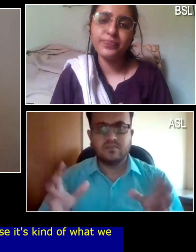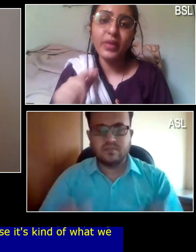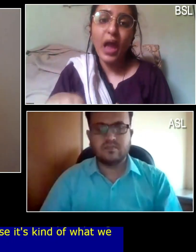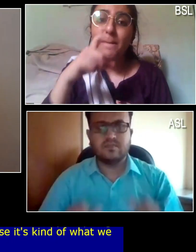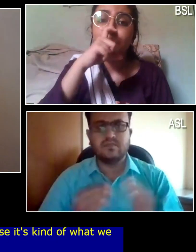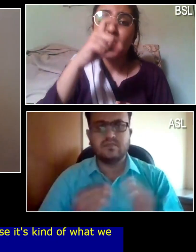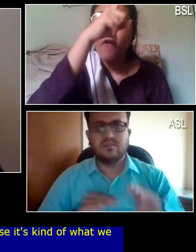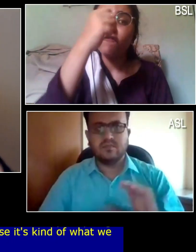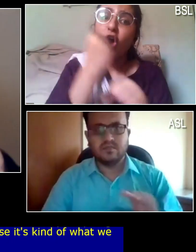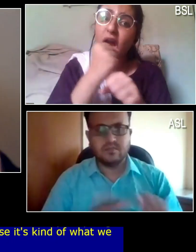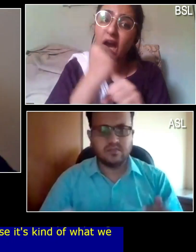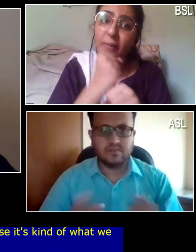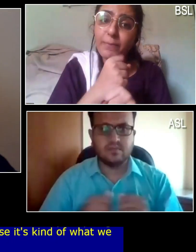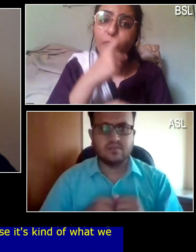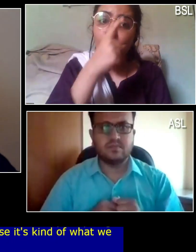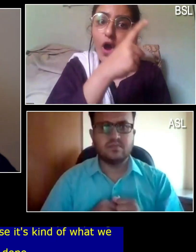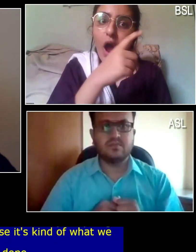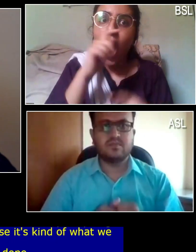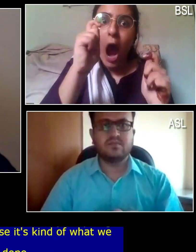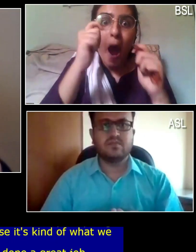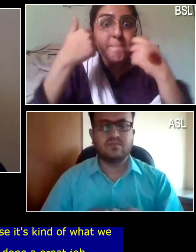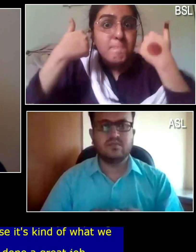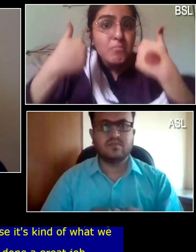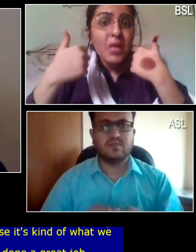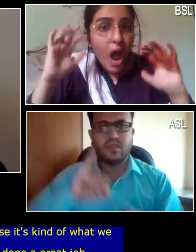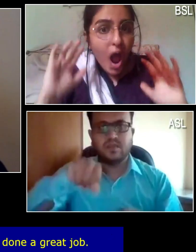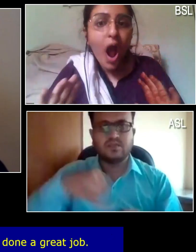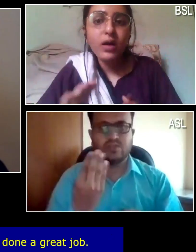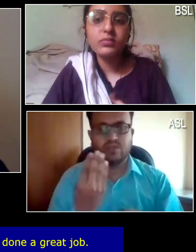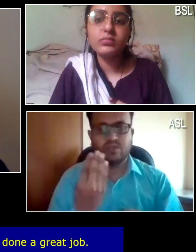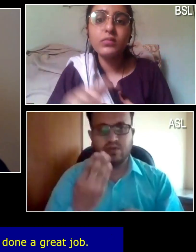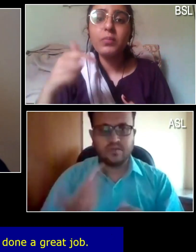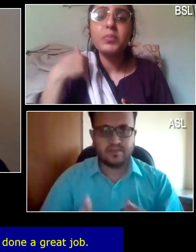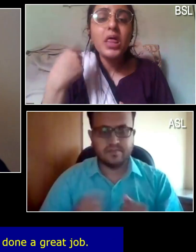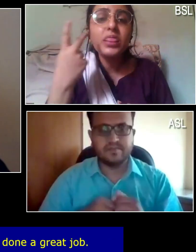done a great job. But what I'm also finding is